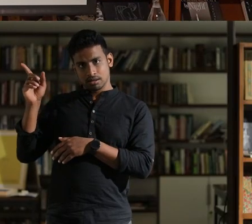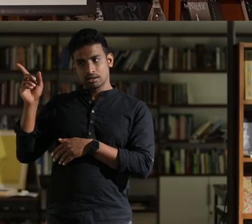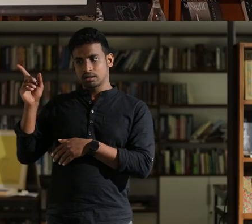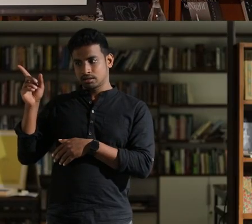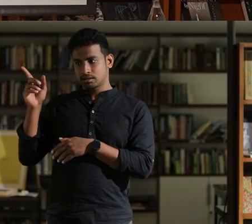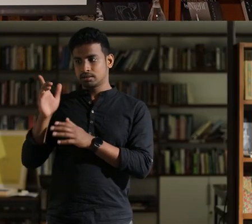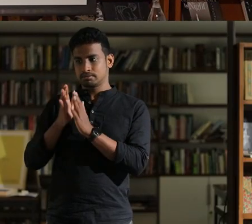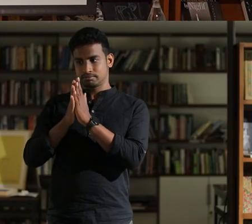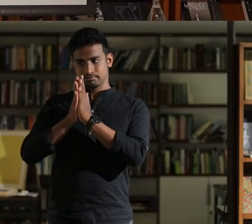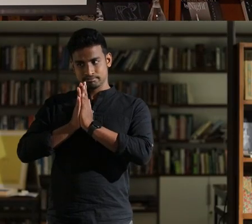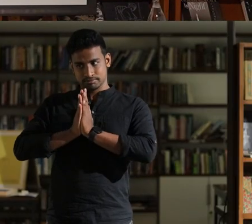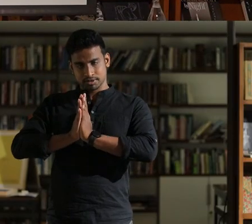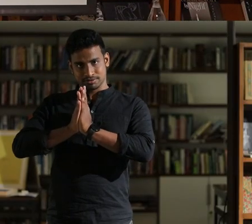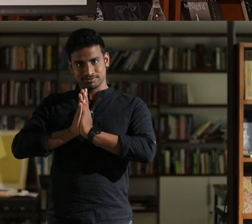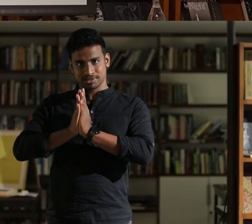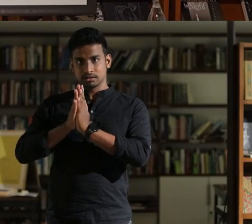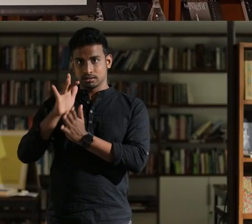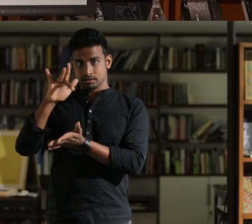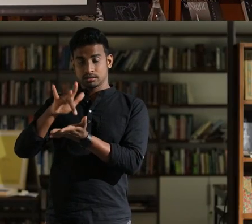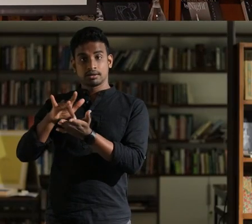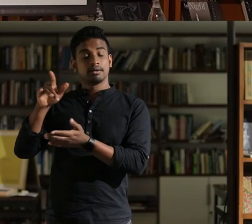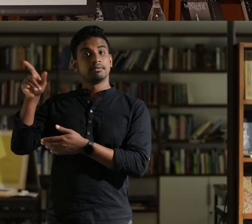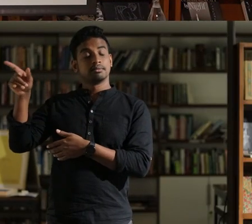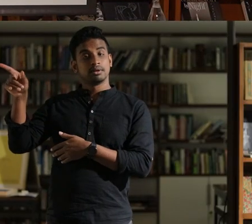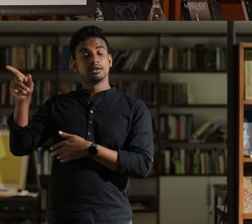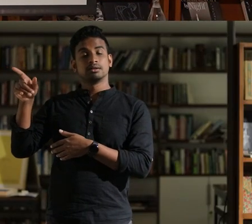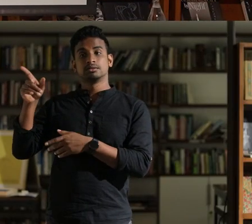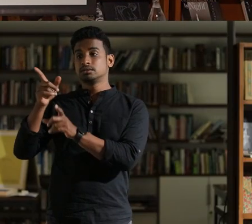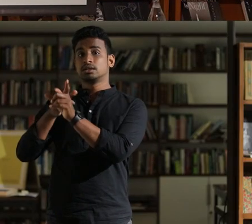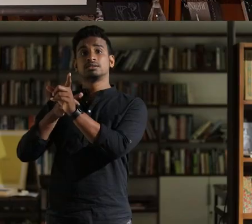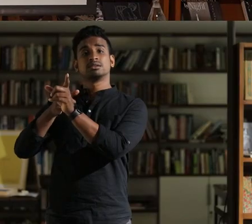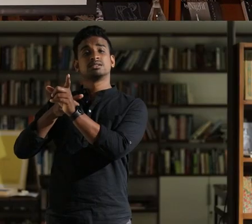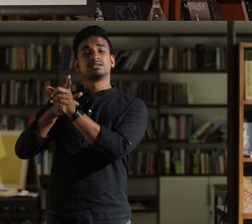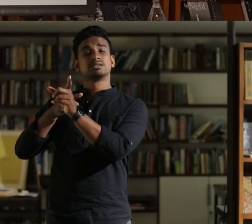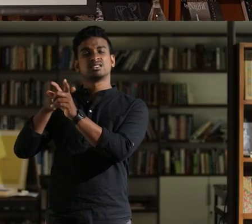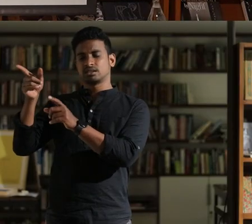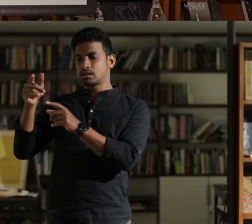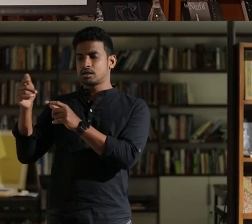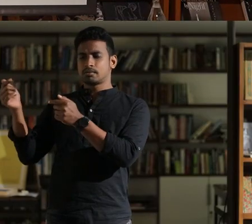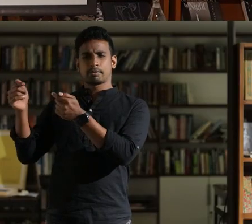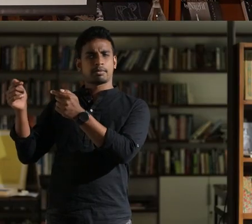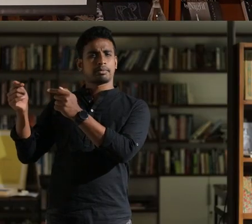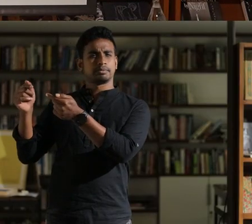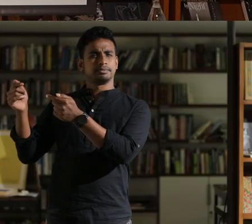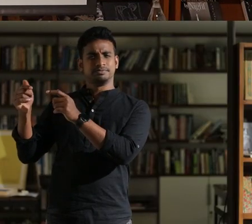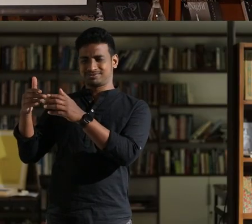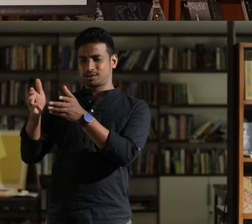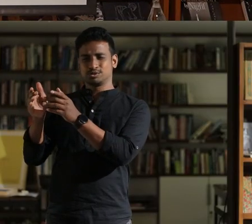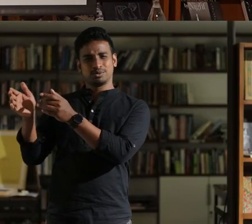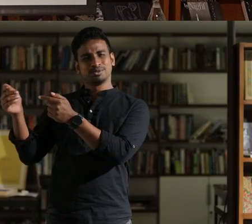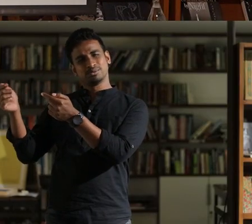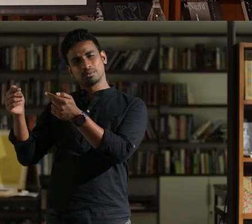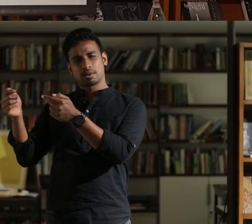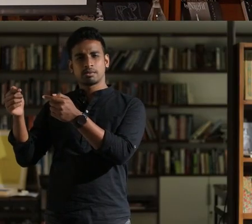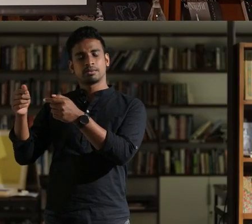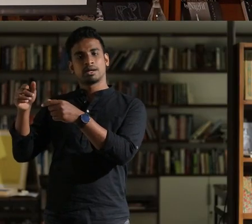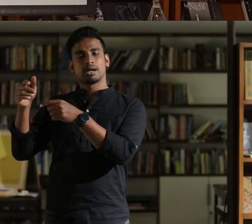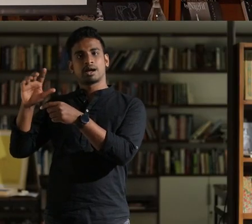So many years of civil war has actually led to a situation